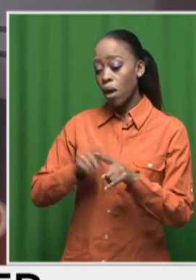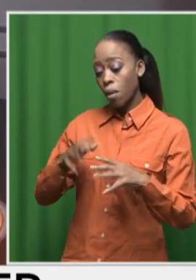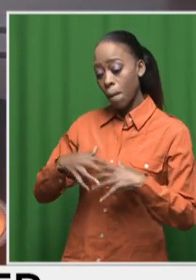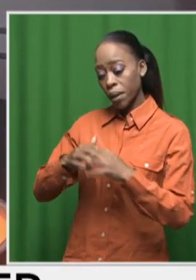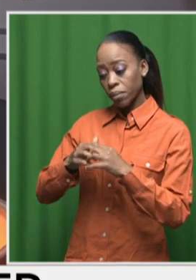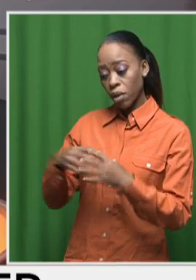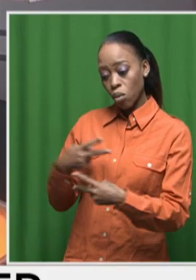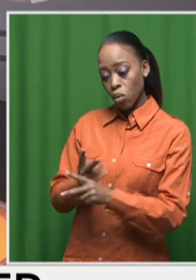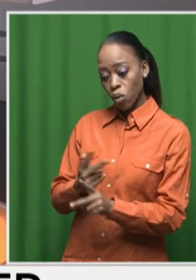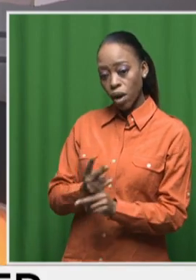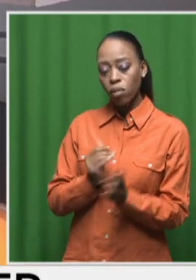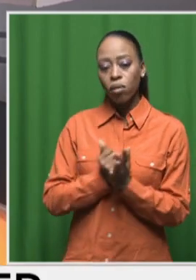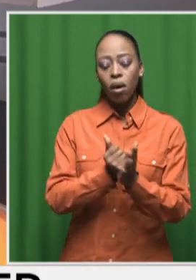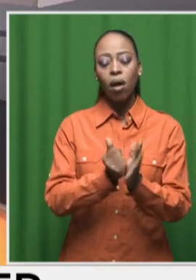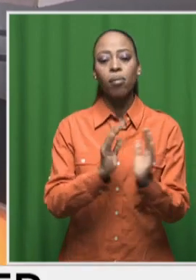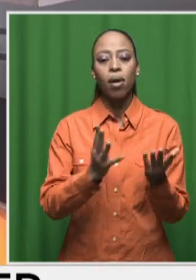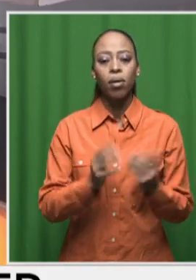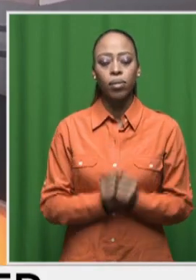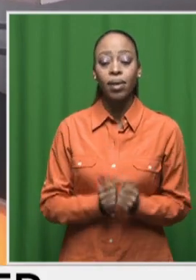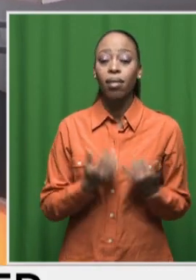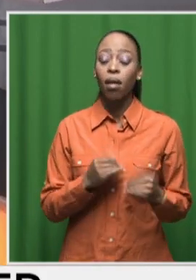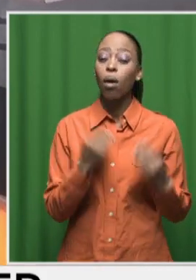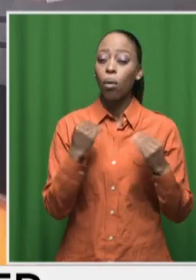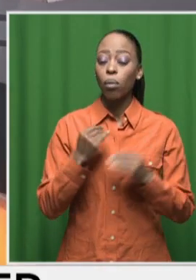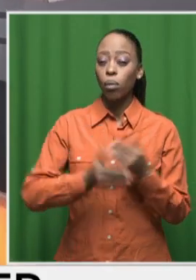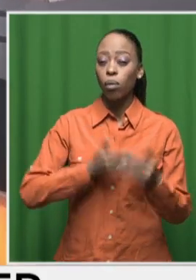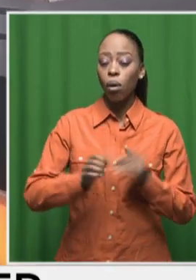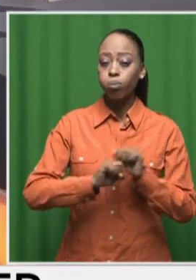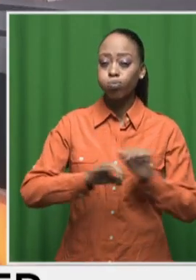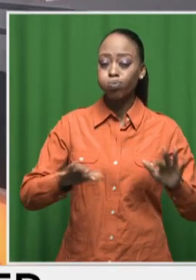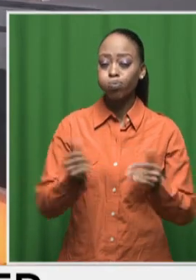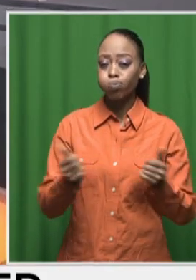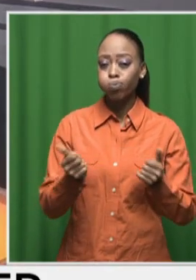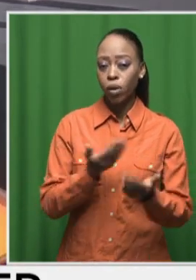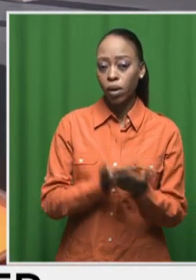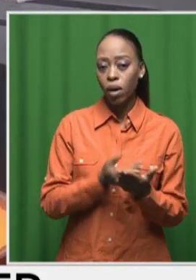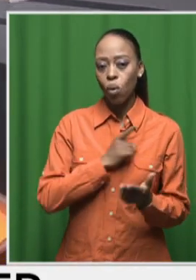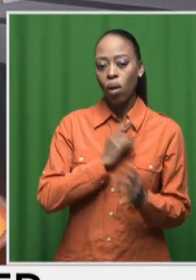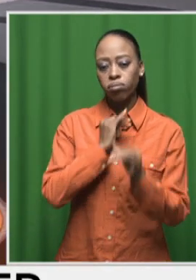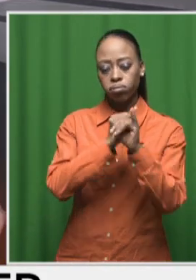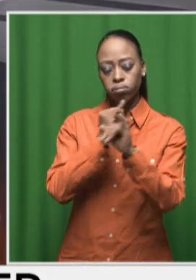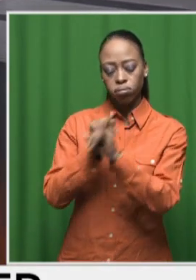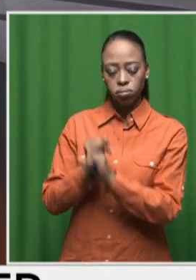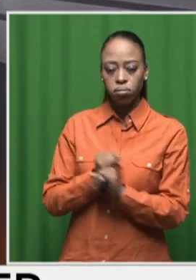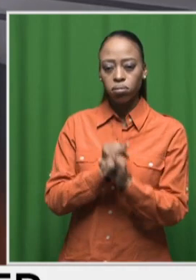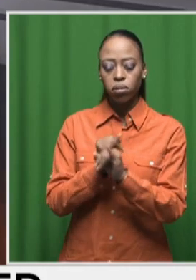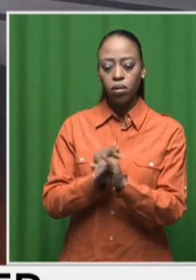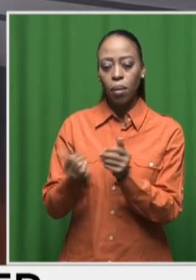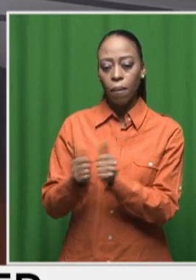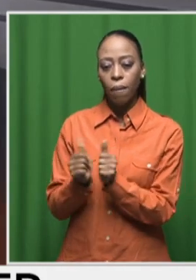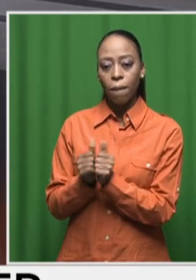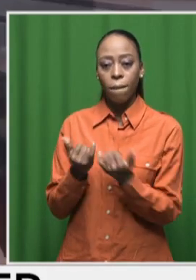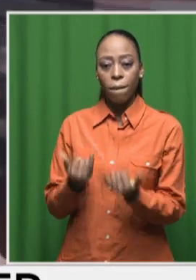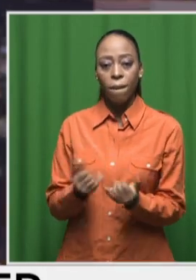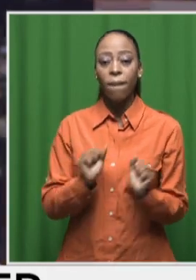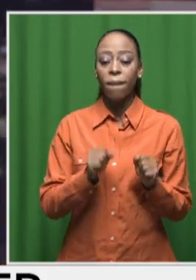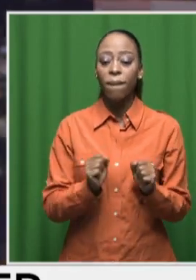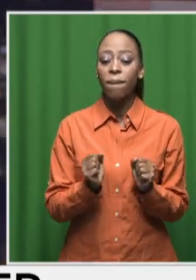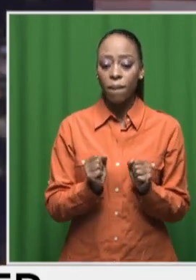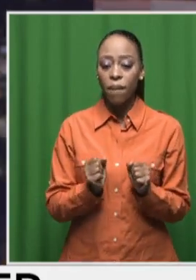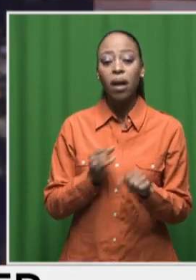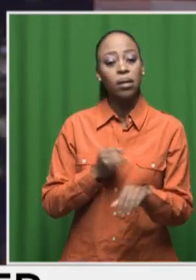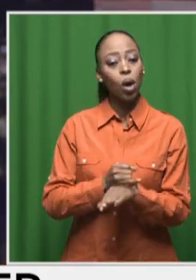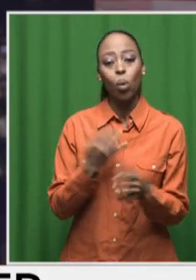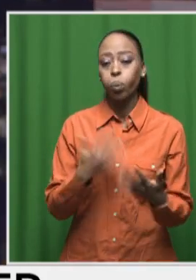it. So we're still in the process of actually getting it out to industry partners at this point, so very, very